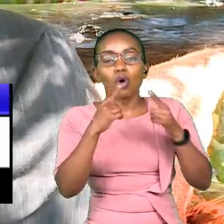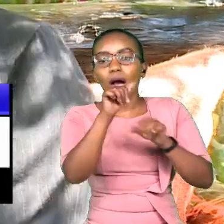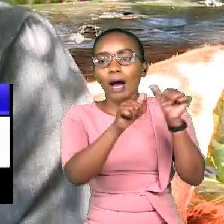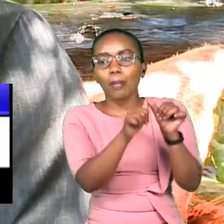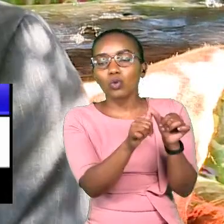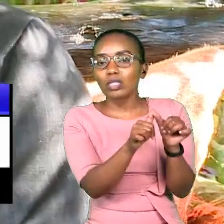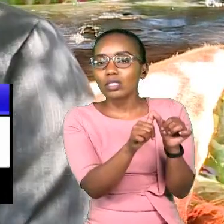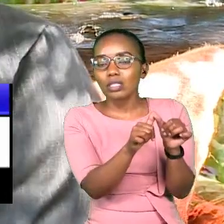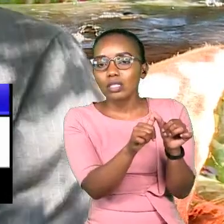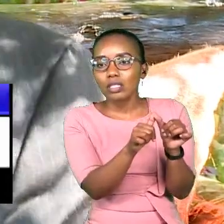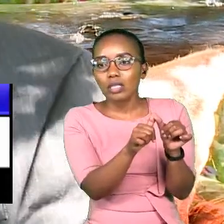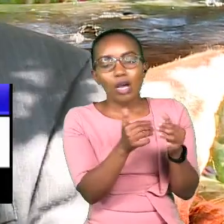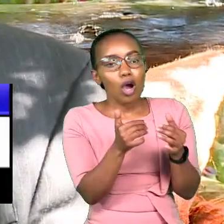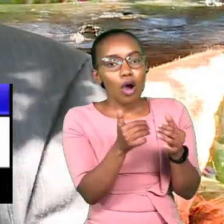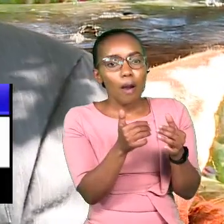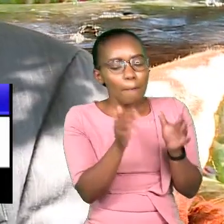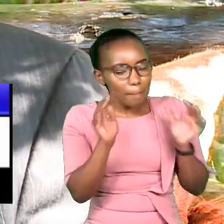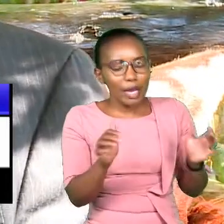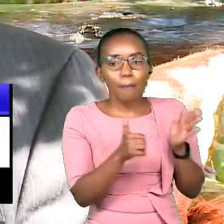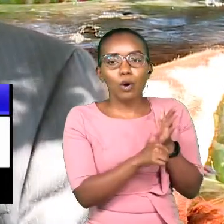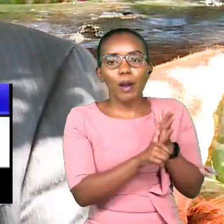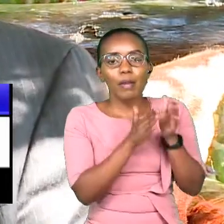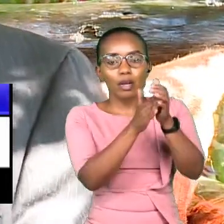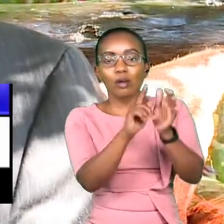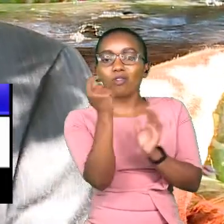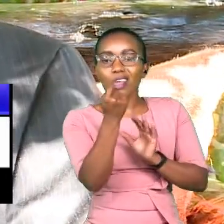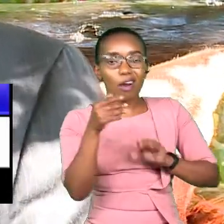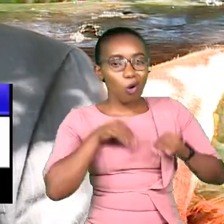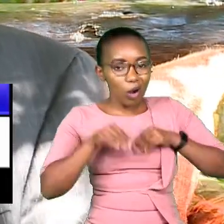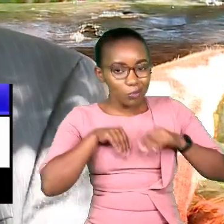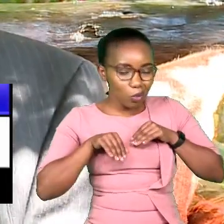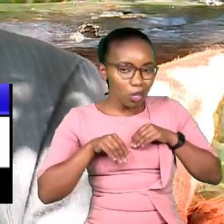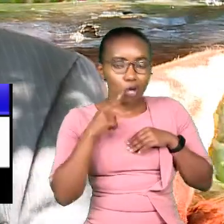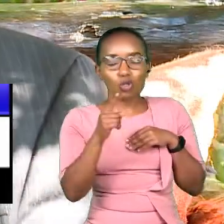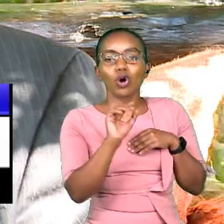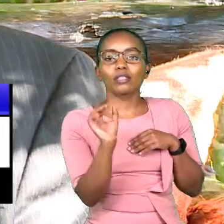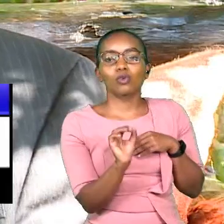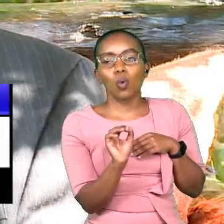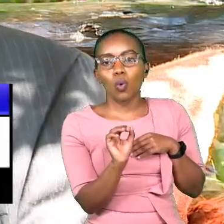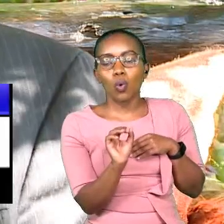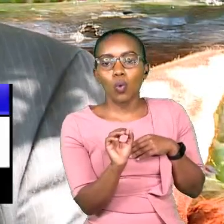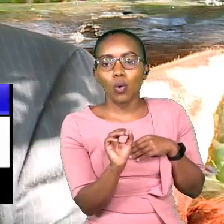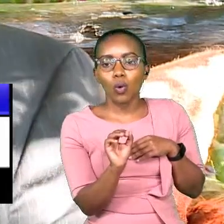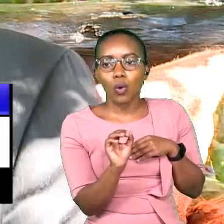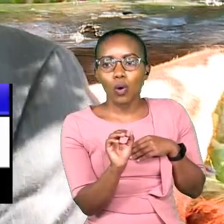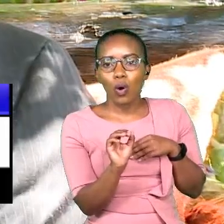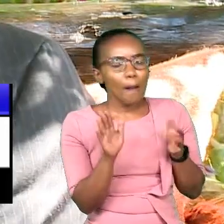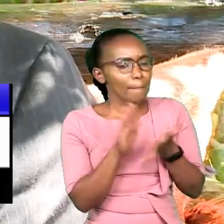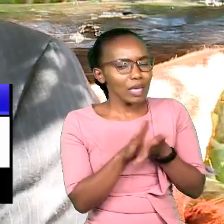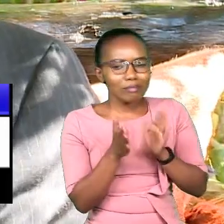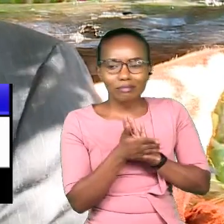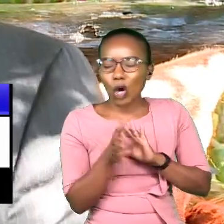big demon in the leadership of Kenya, and that is corruption and impunity. We have become so